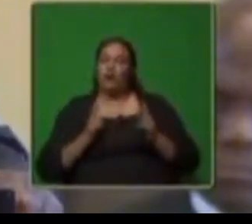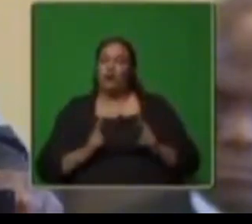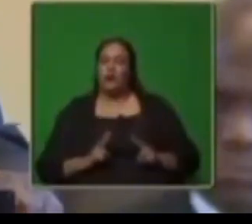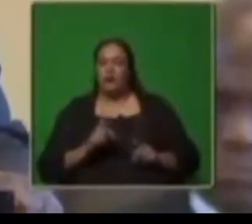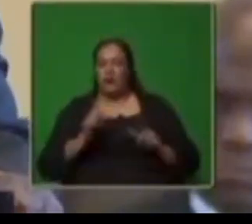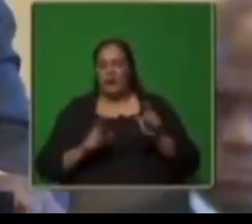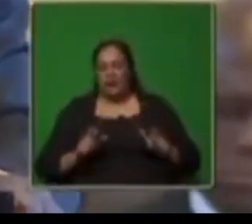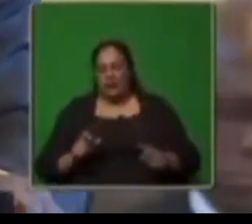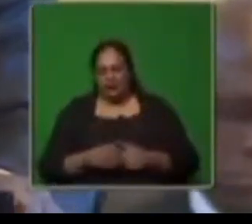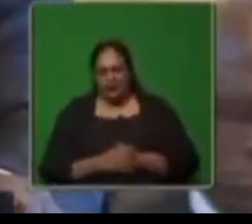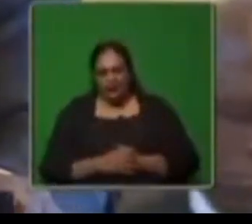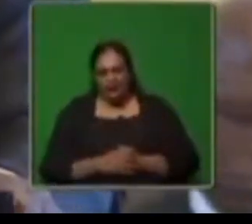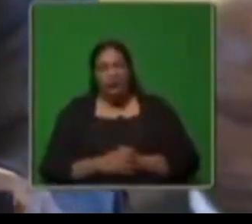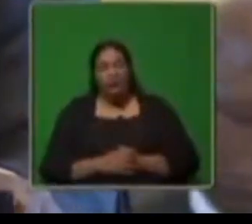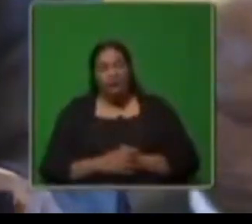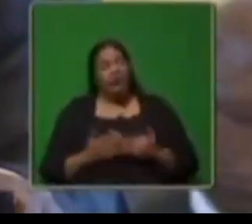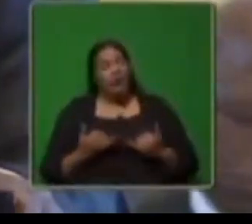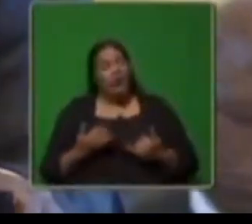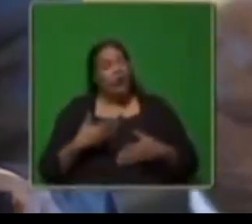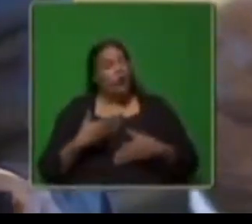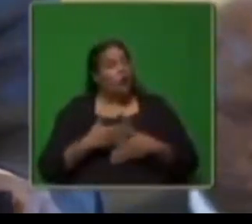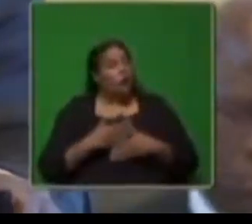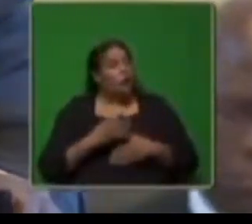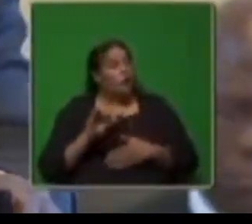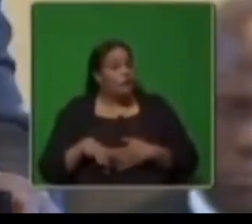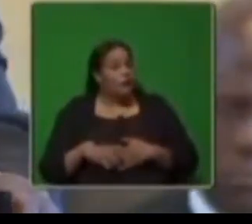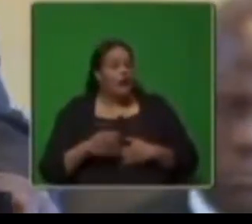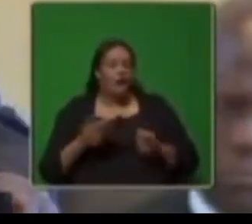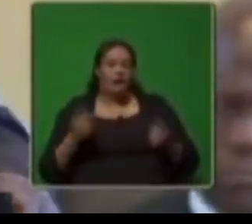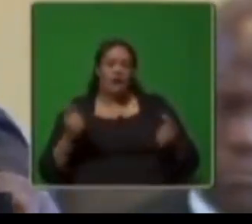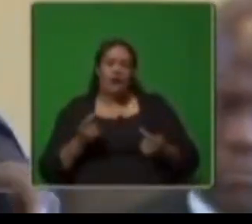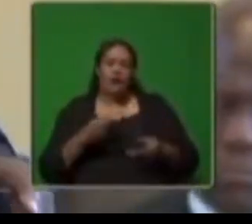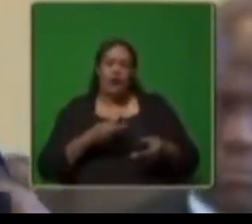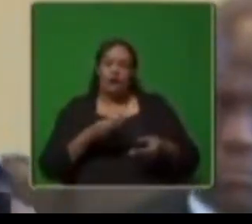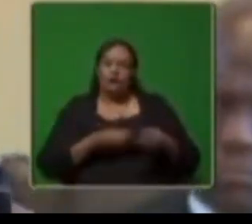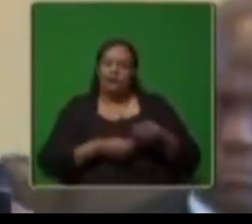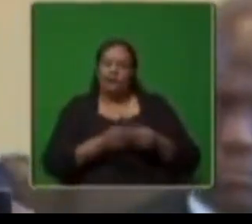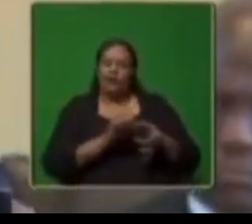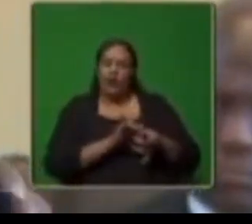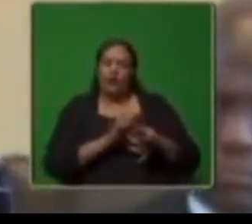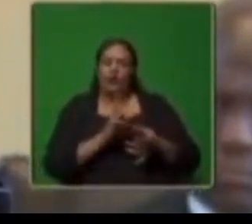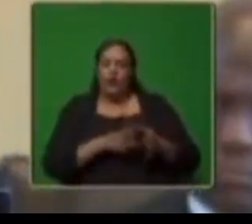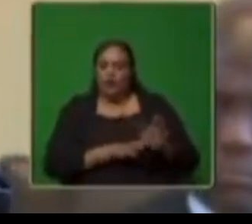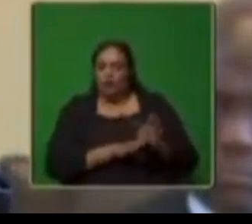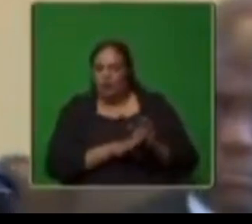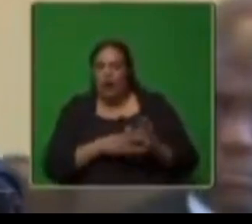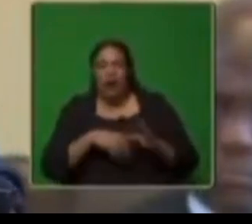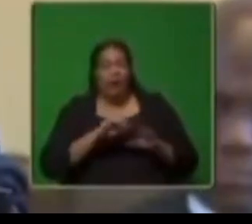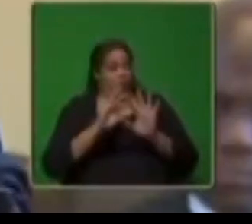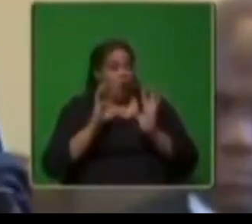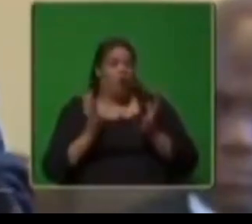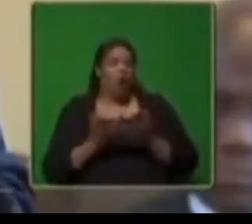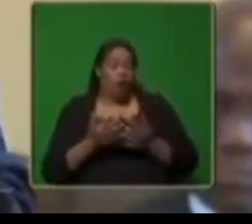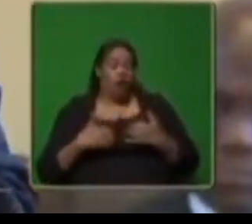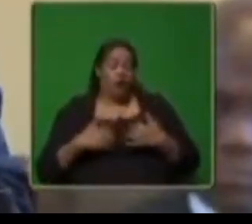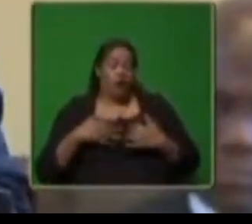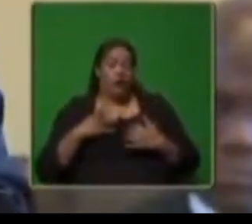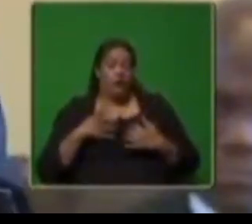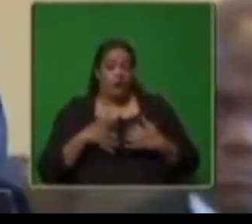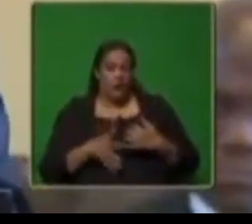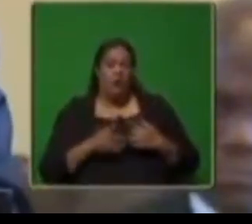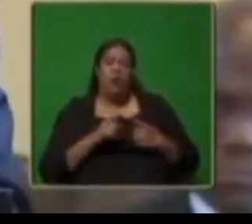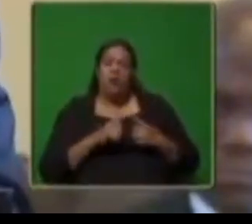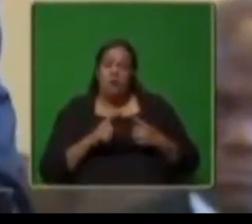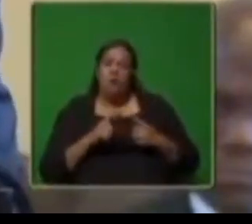humanity. Now, we will work to strengthen our trade relations around the world and